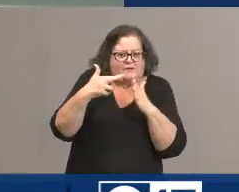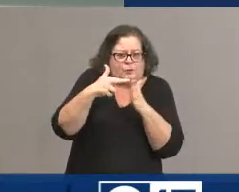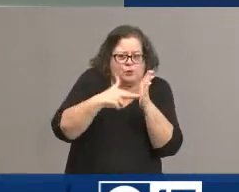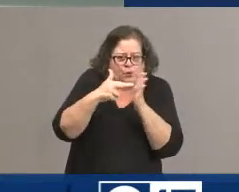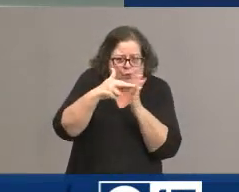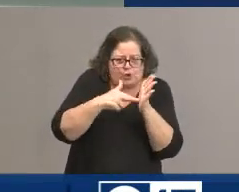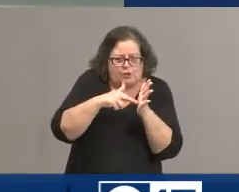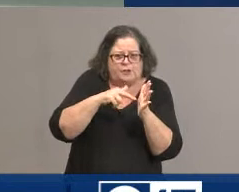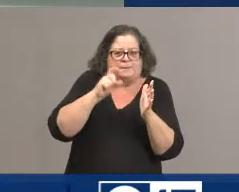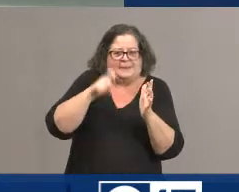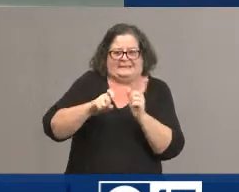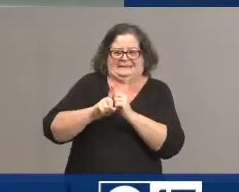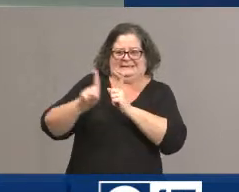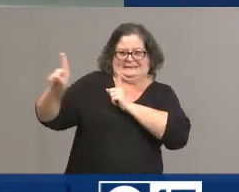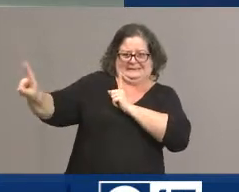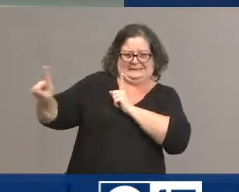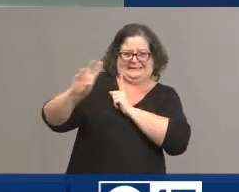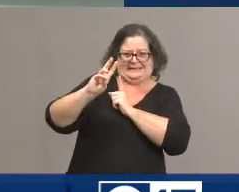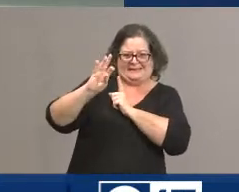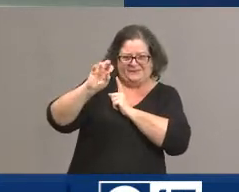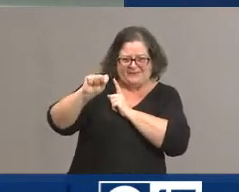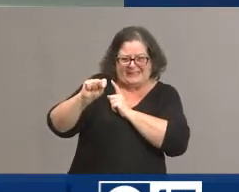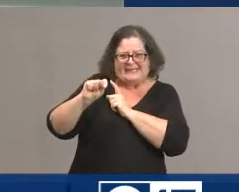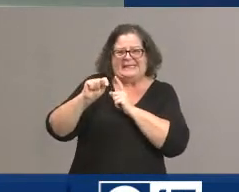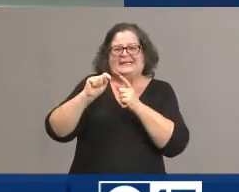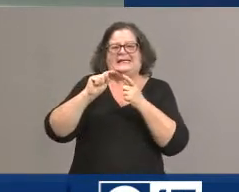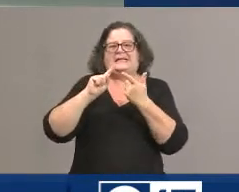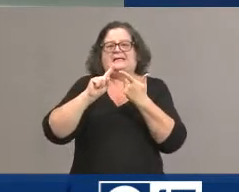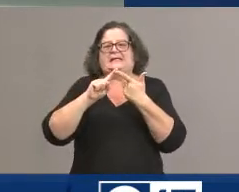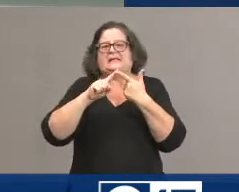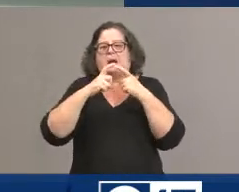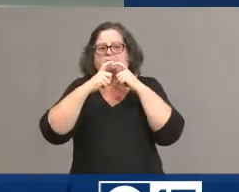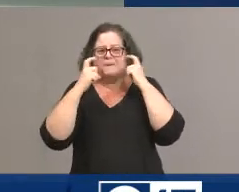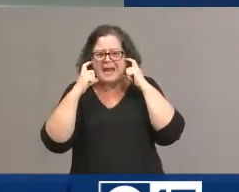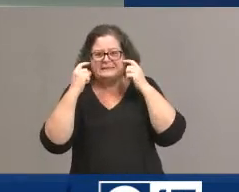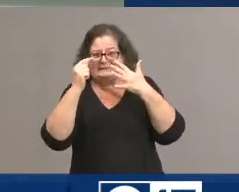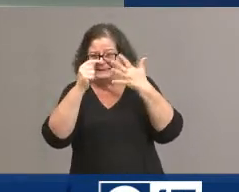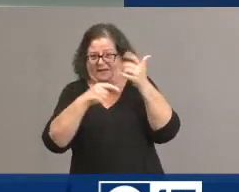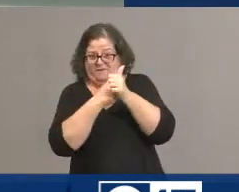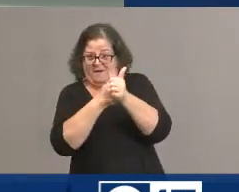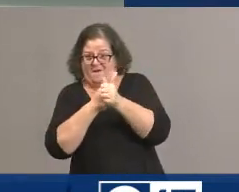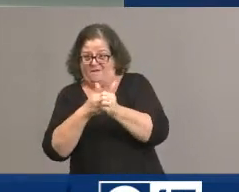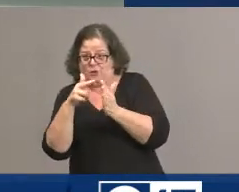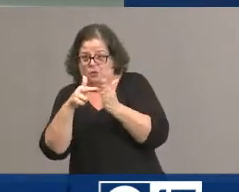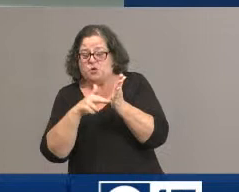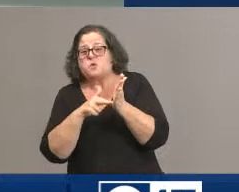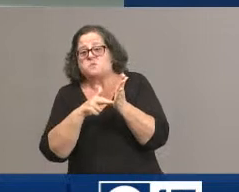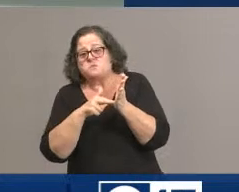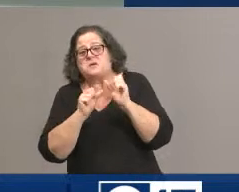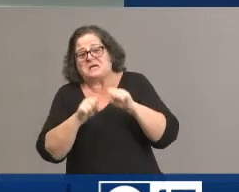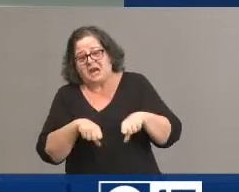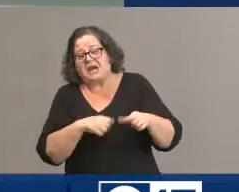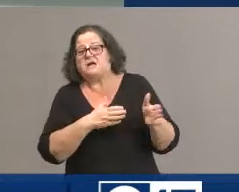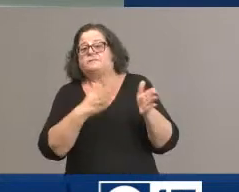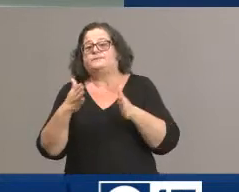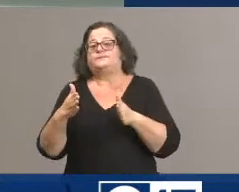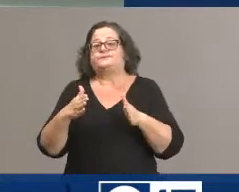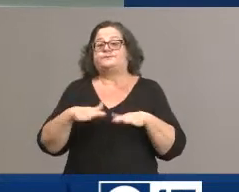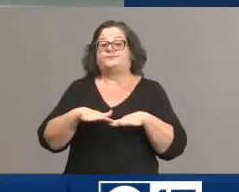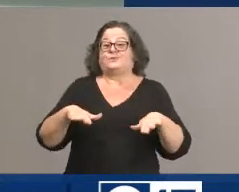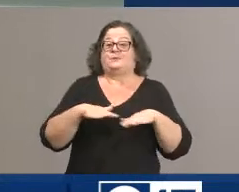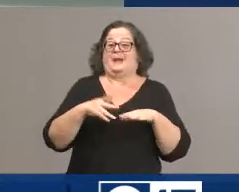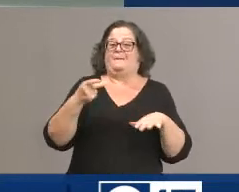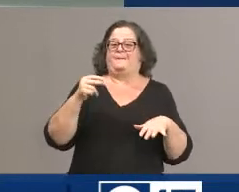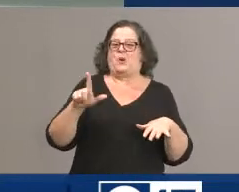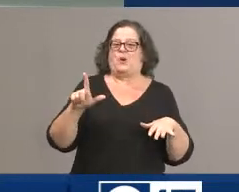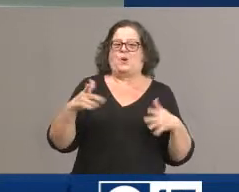New guidance for pools, again, with the focus of breaking up large gatherings. So this prohibits